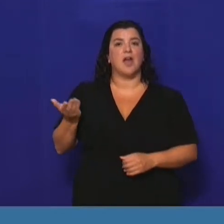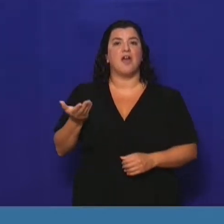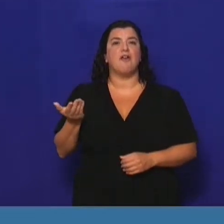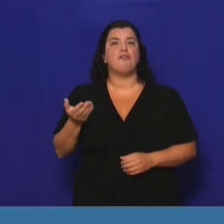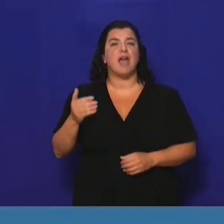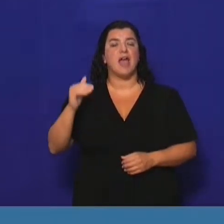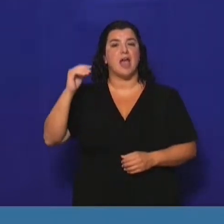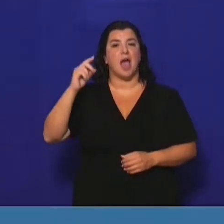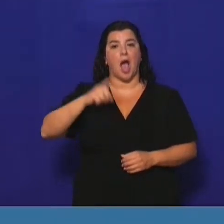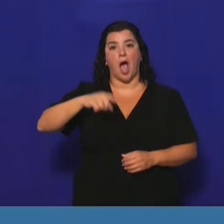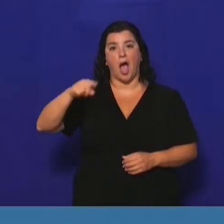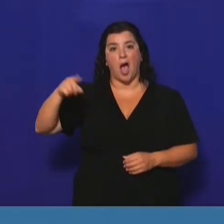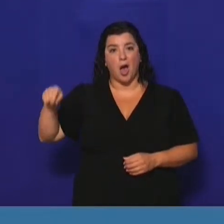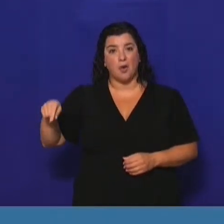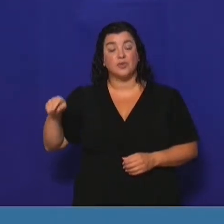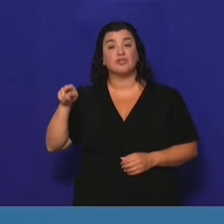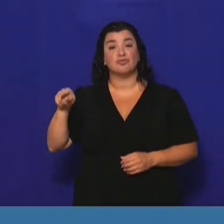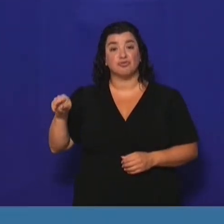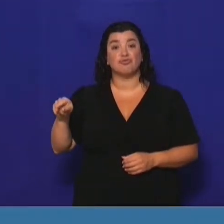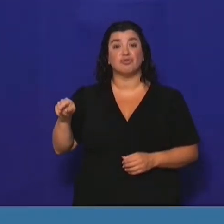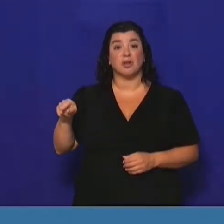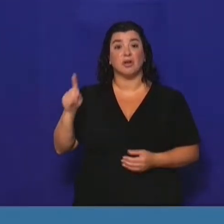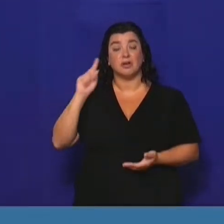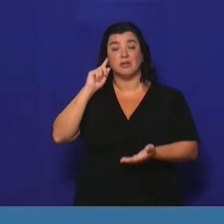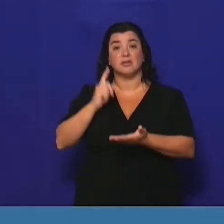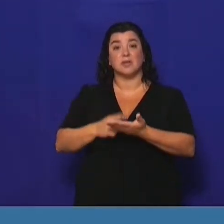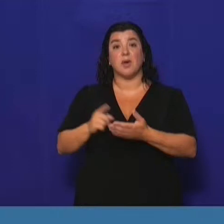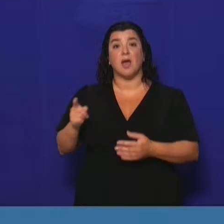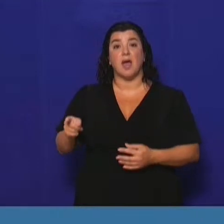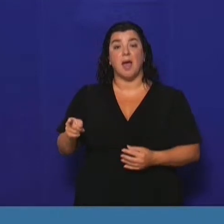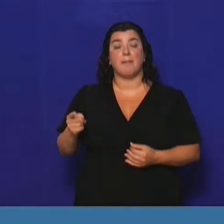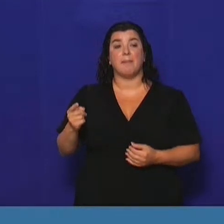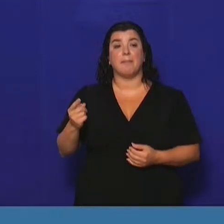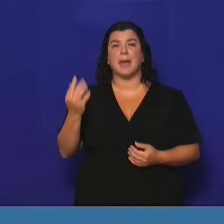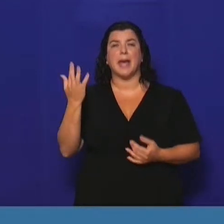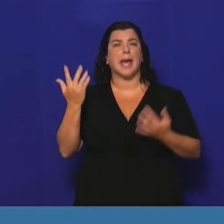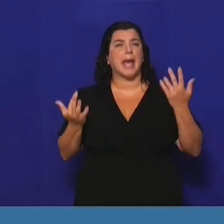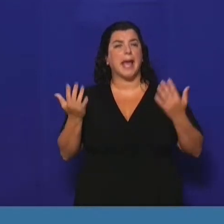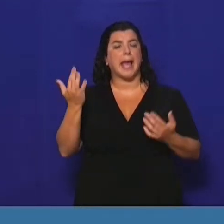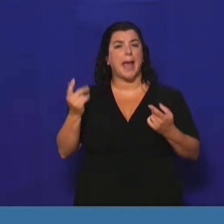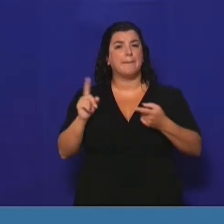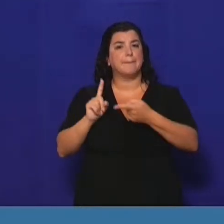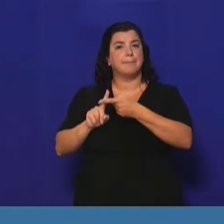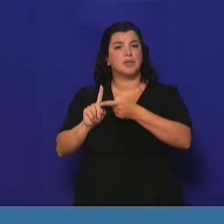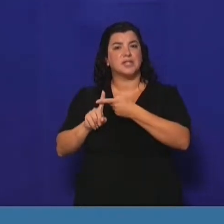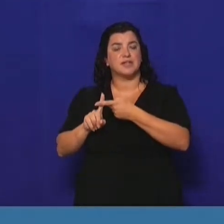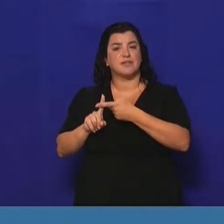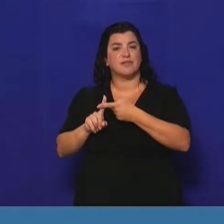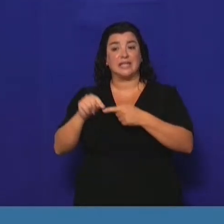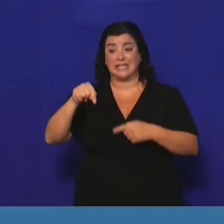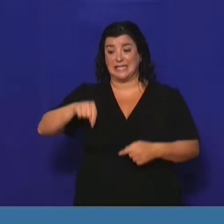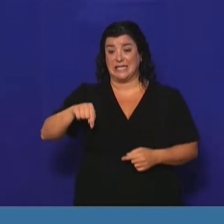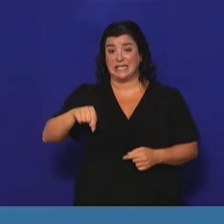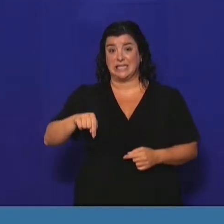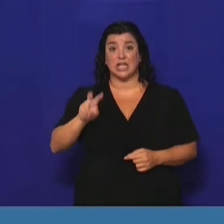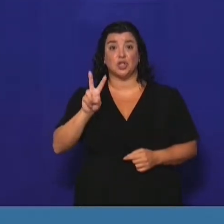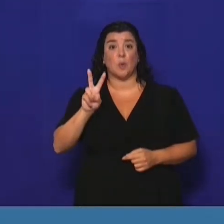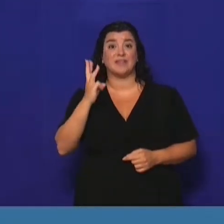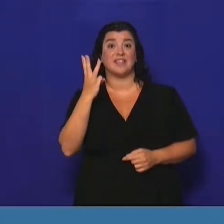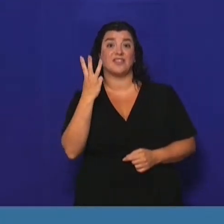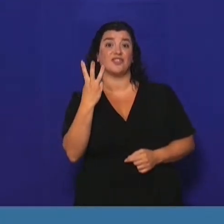Għawdex, infatti jekk inħarsu lejn it-total ta' active cases li kellna li huma minn Għawdex bħalissa huma ta'